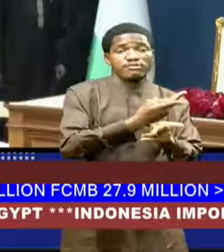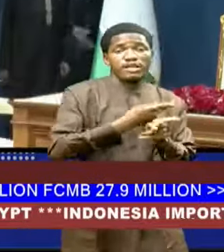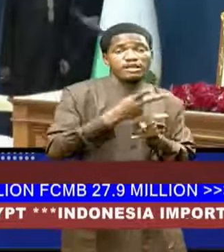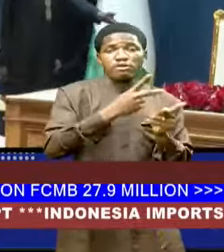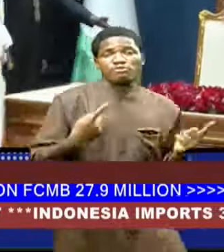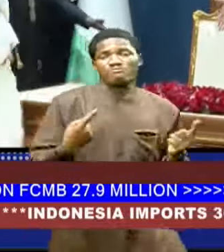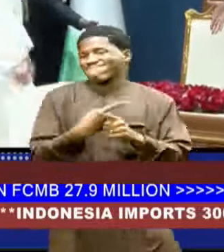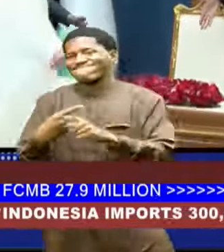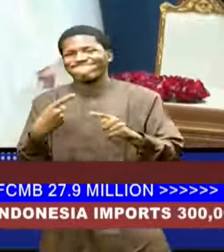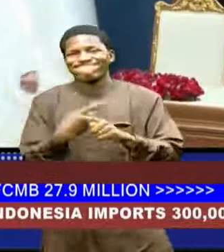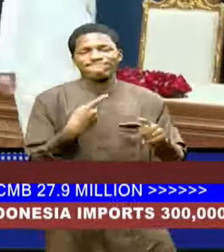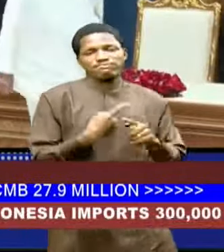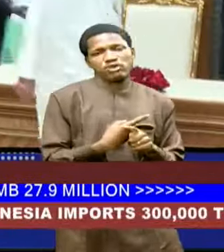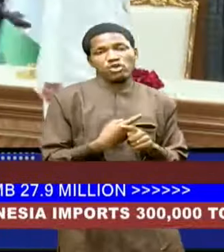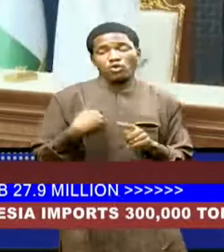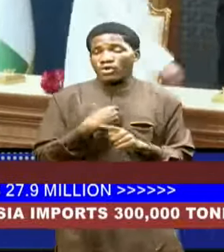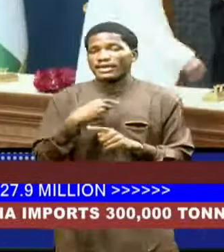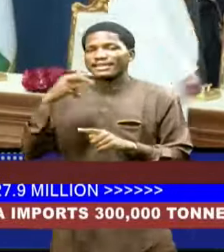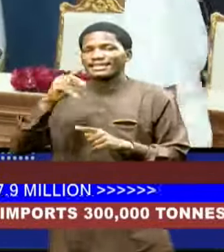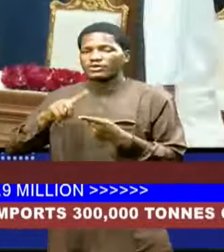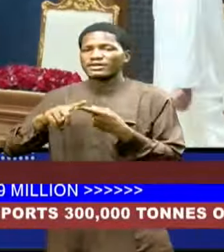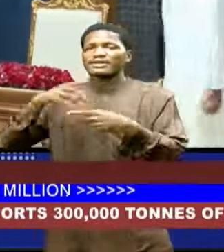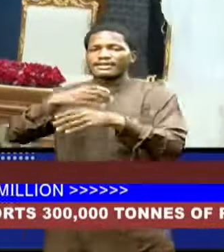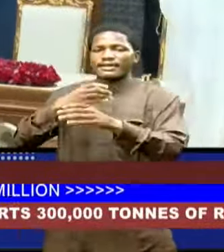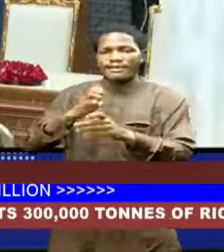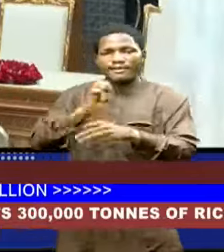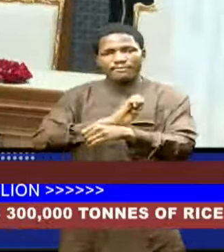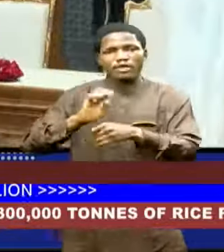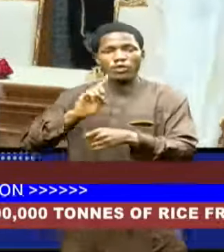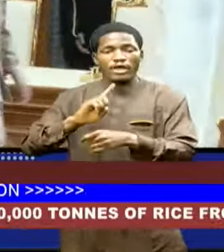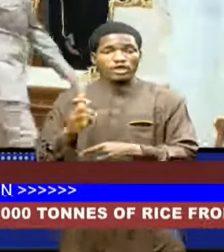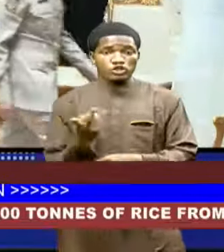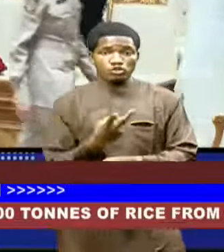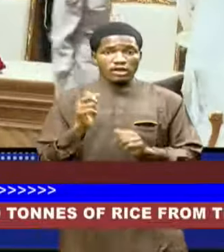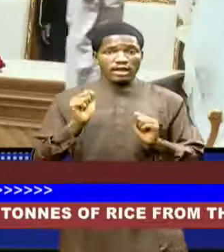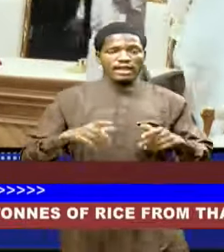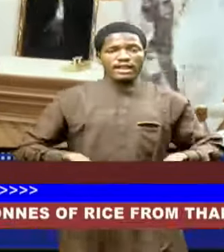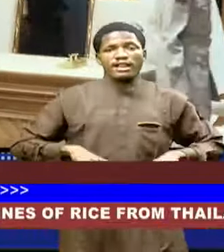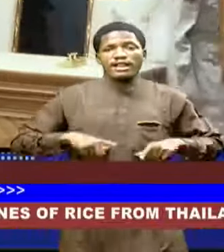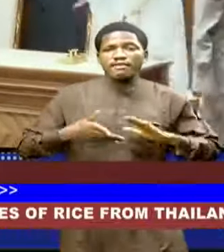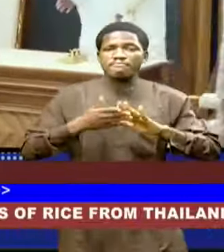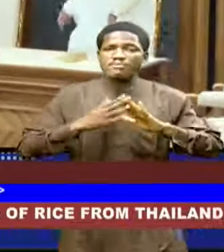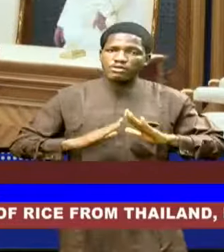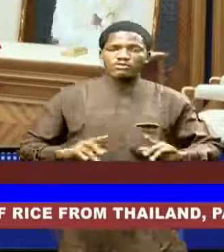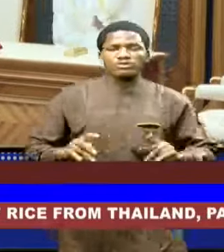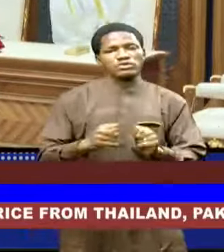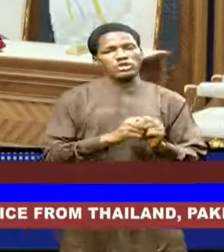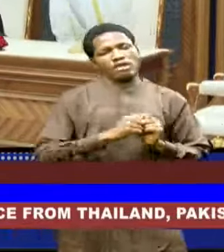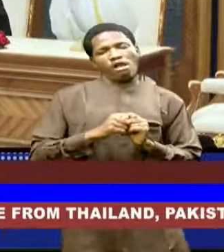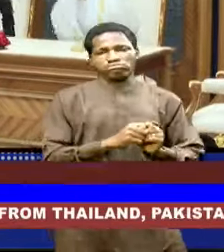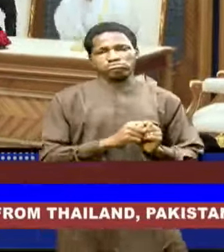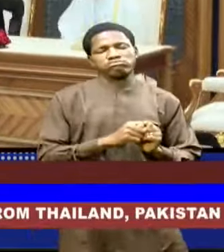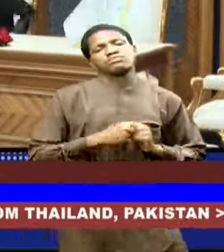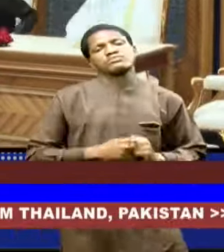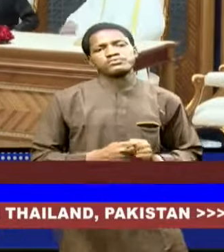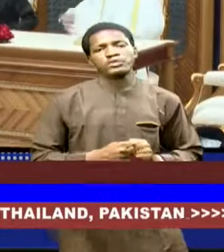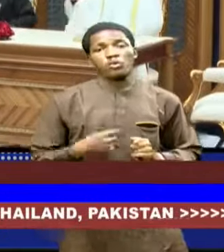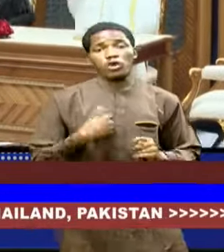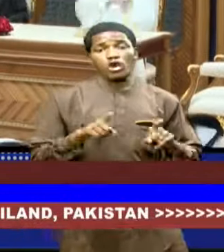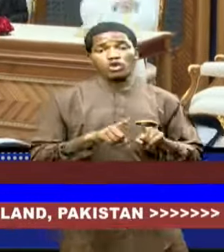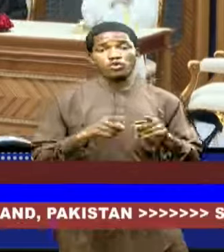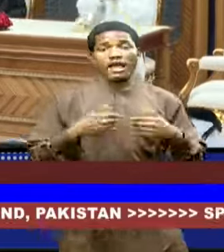herders can live peacefully and actually benefit from each other. There is fintech, which has been, you